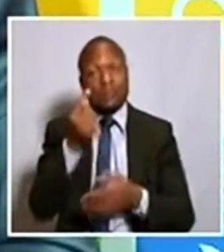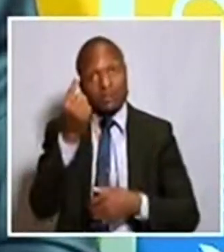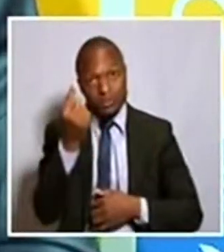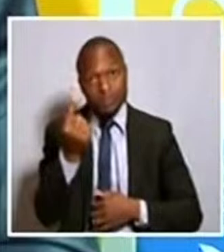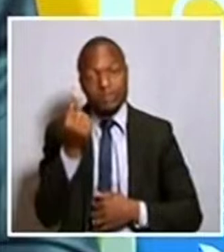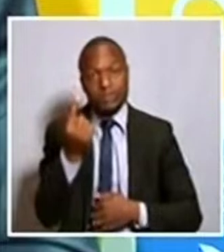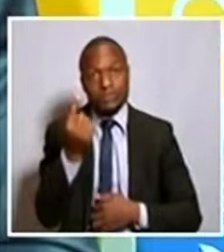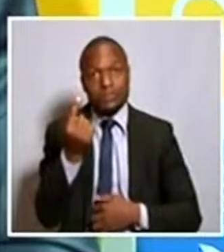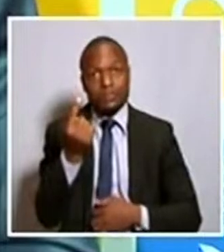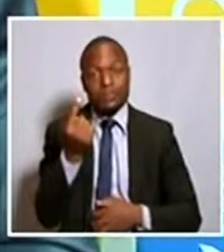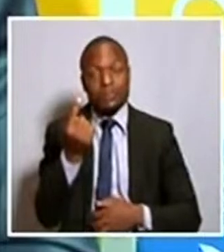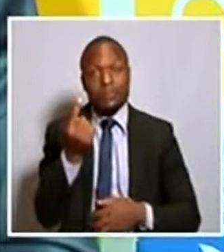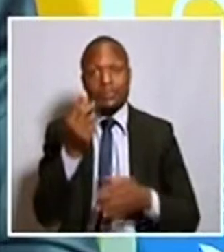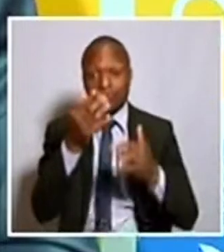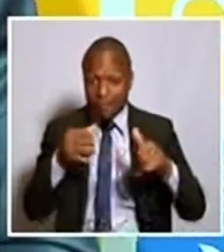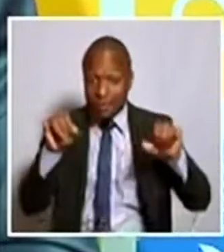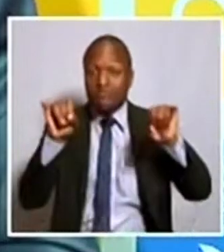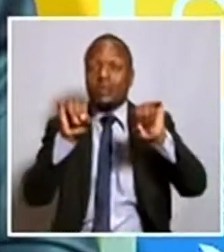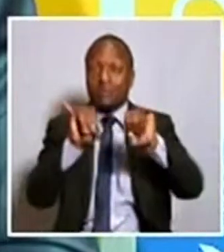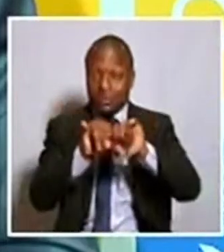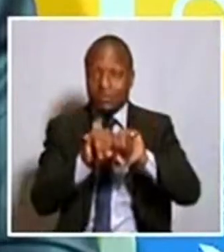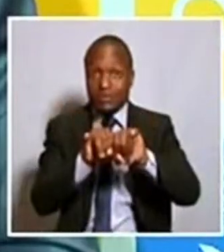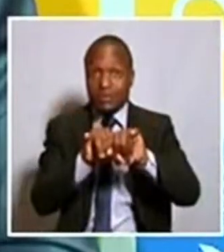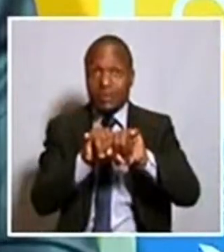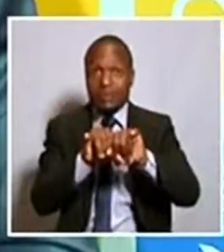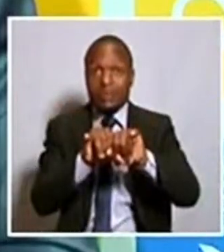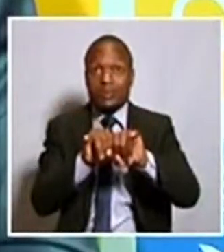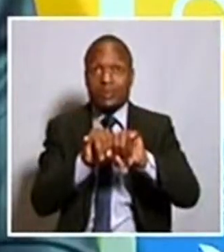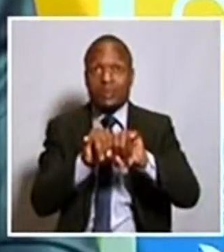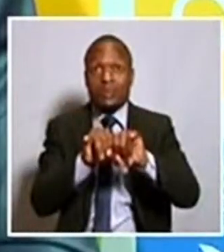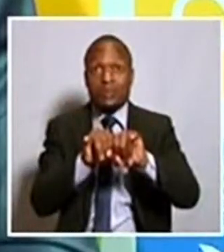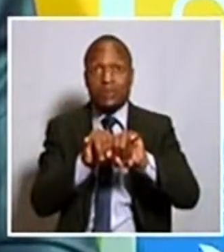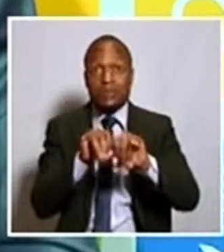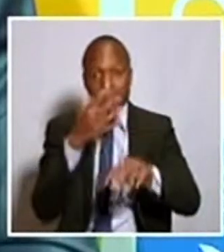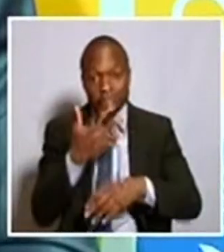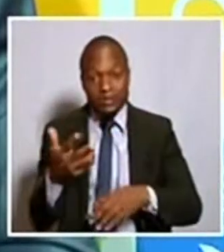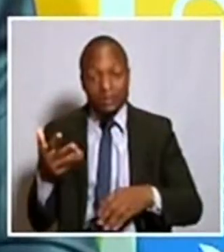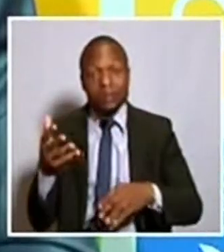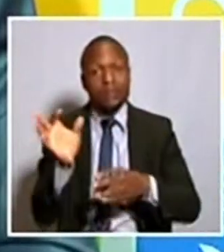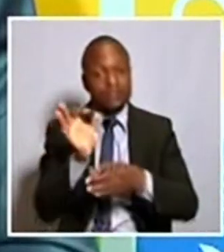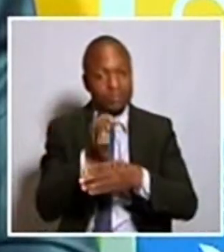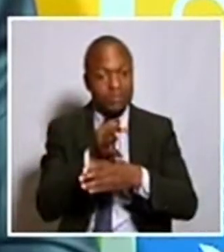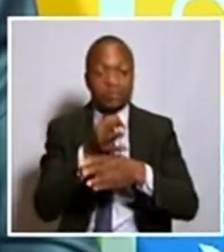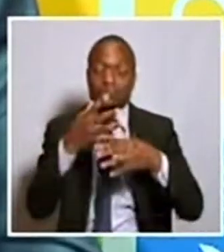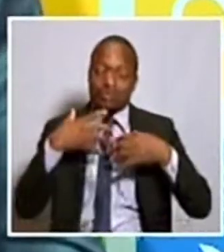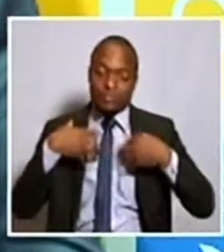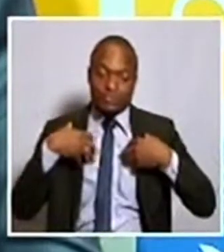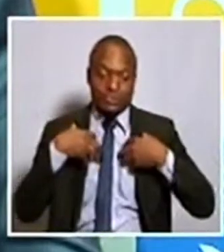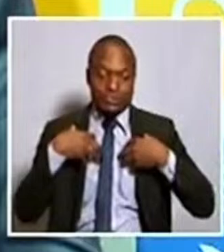the critical and crucial elements in terms of the fisheries and livestock.